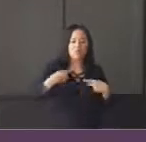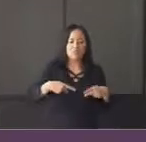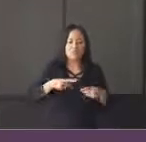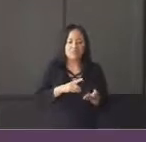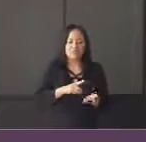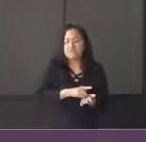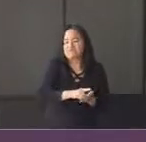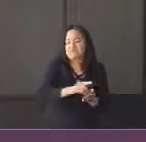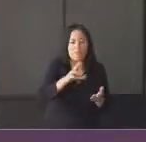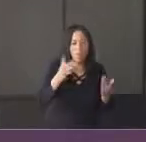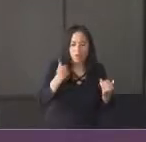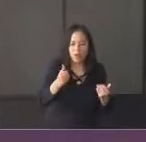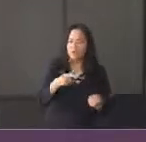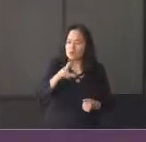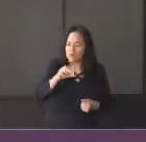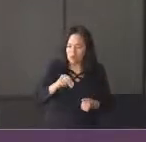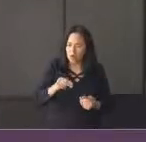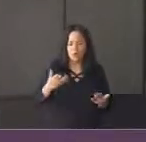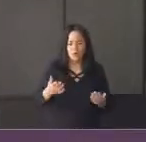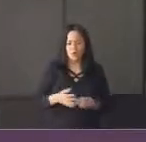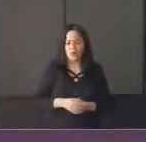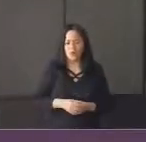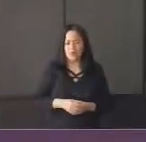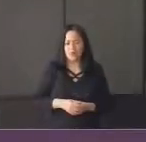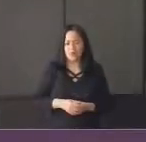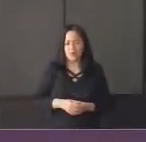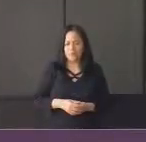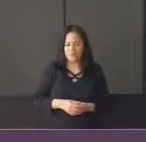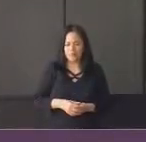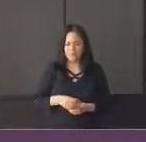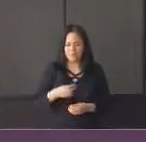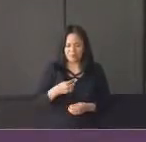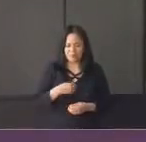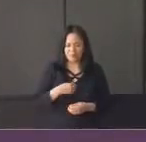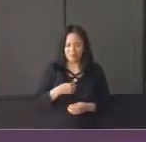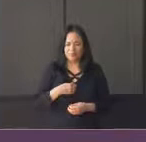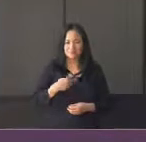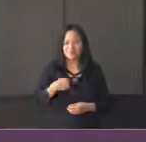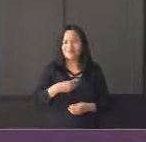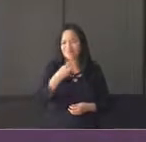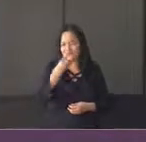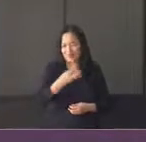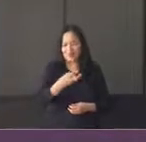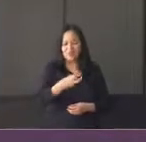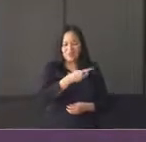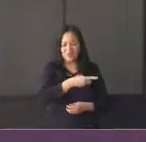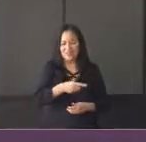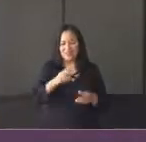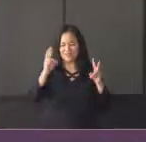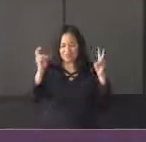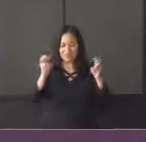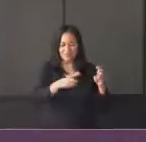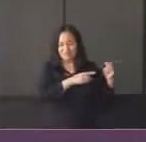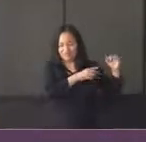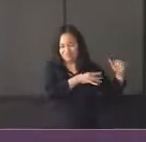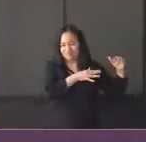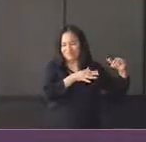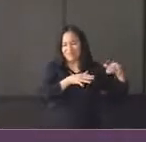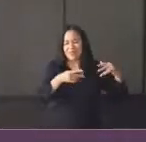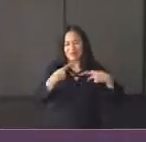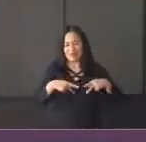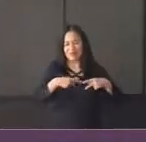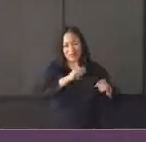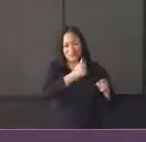is stripped from this access. No, this has been a constant in the caravans and in general people